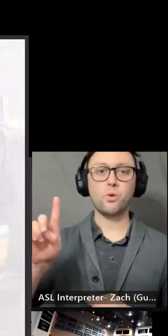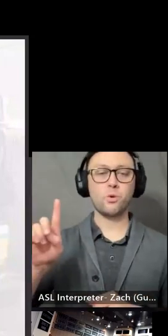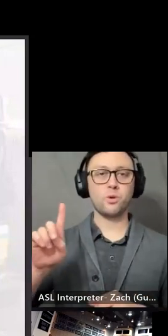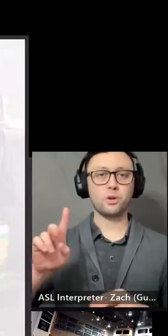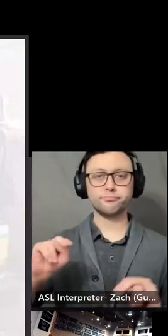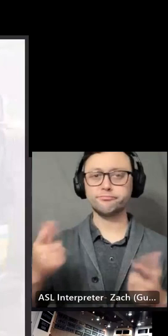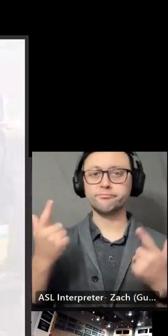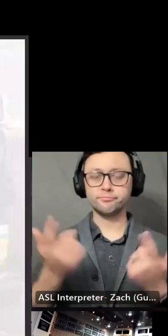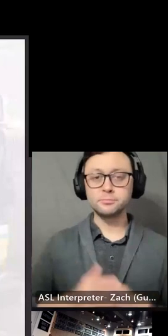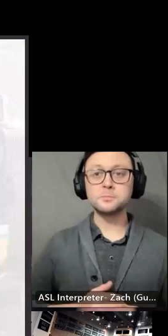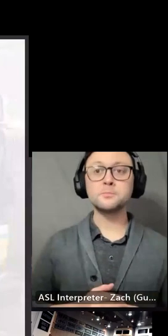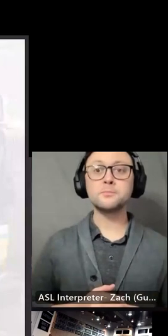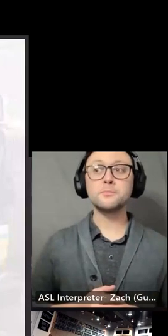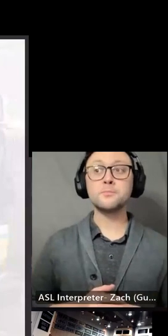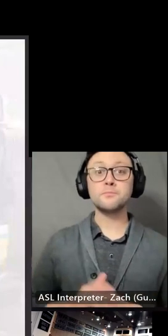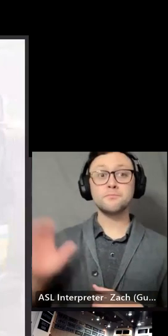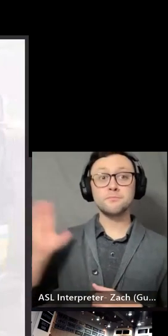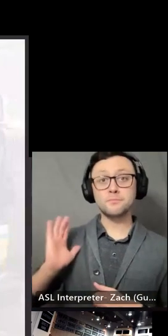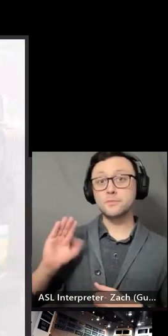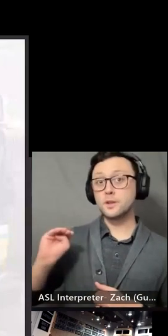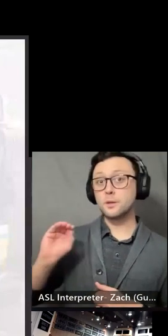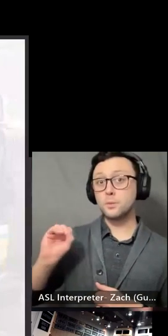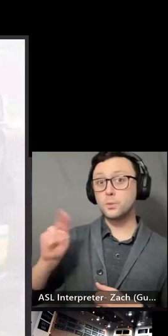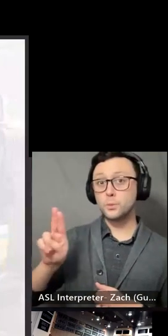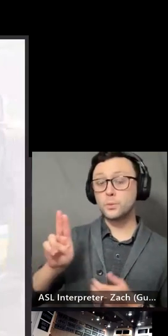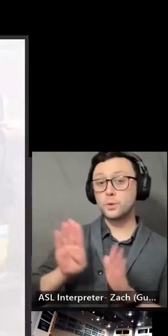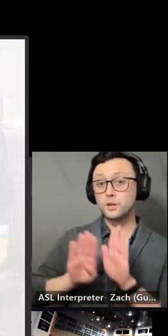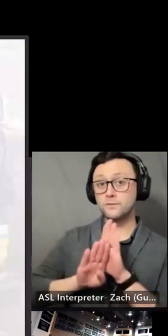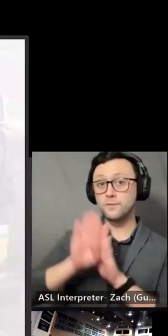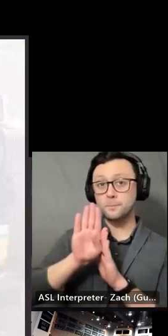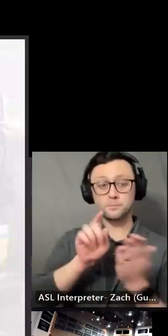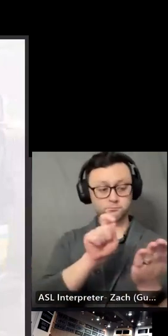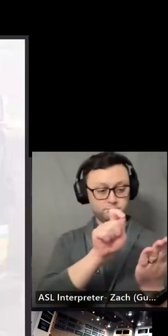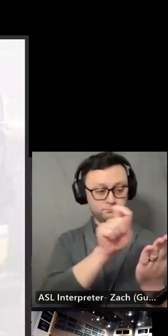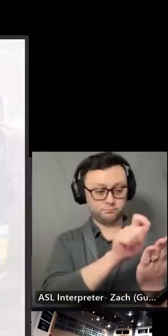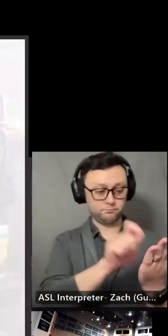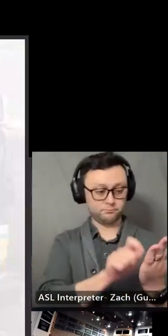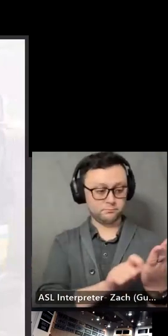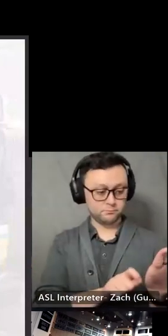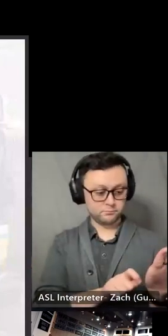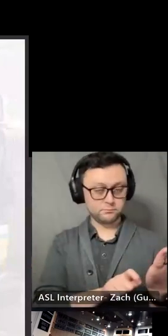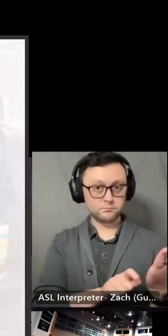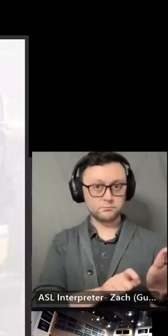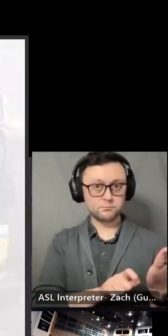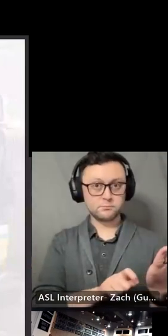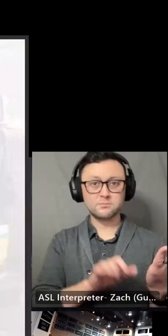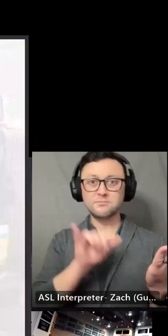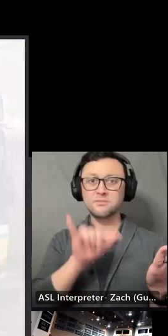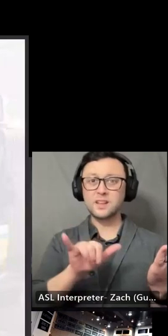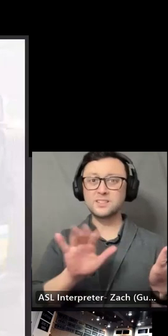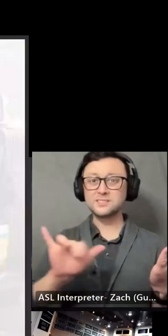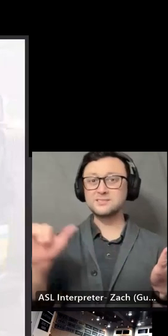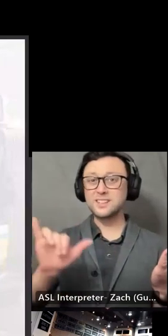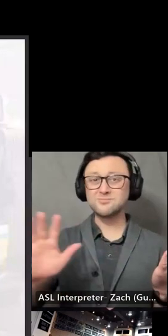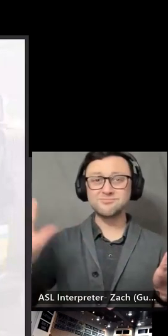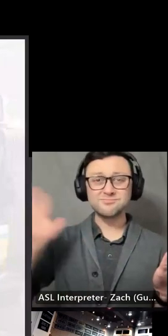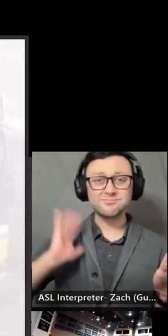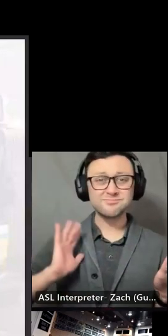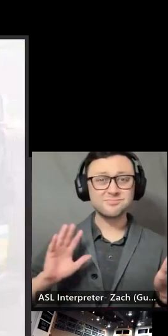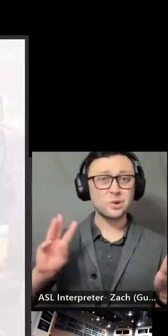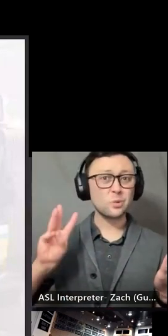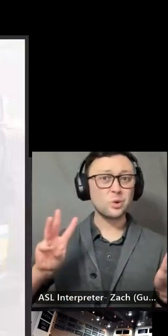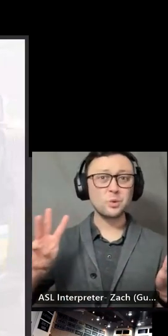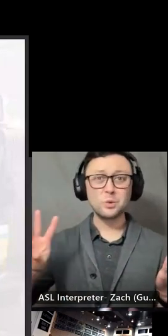ridership at the time the MOU was being developed, you would look back to World War II for maximum